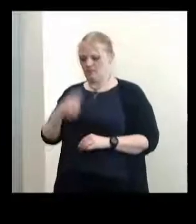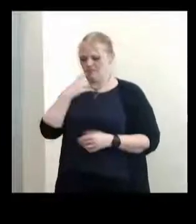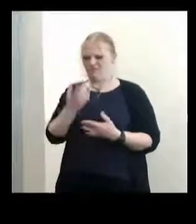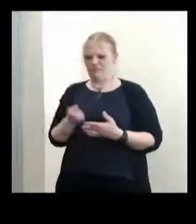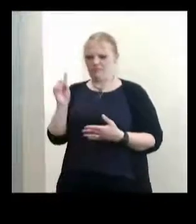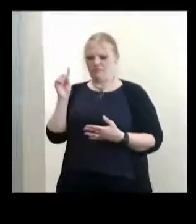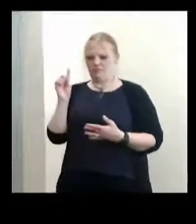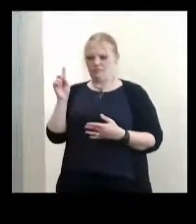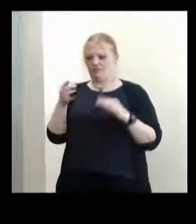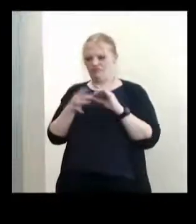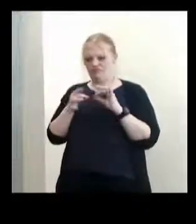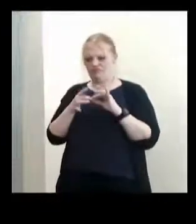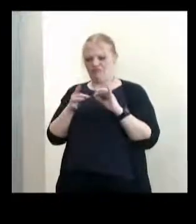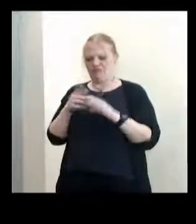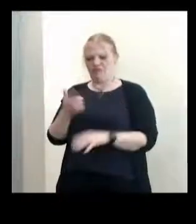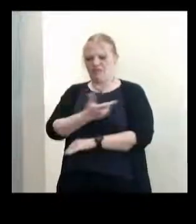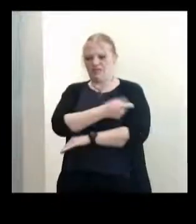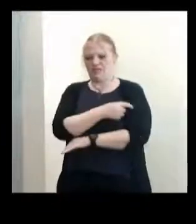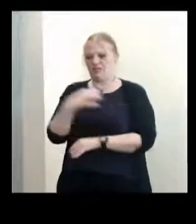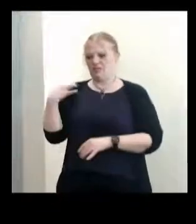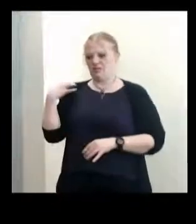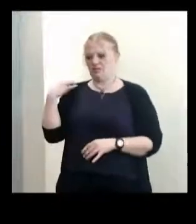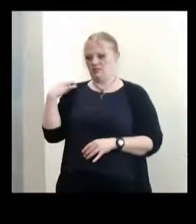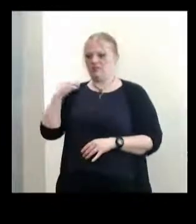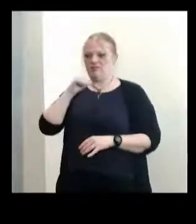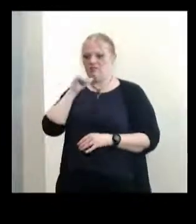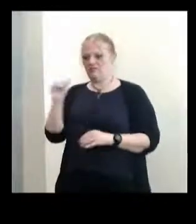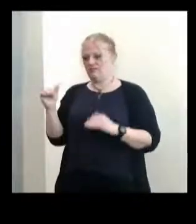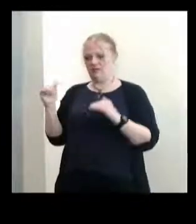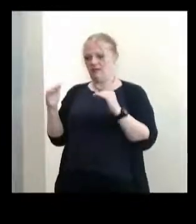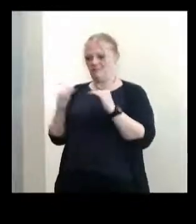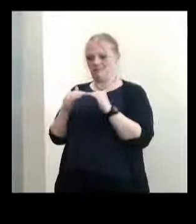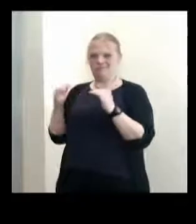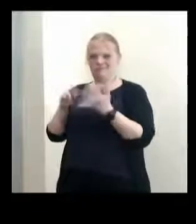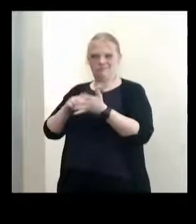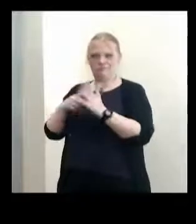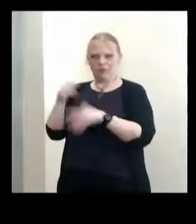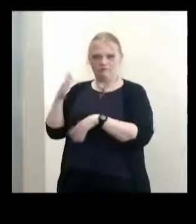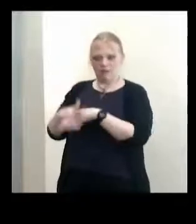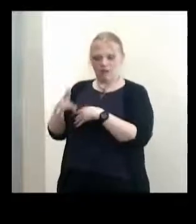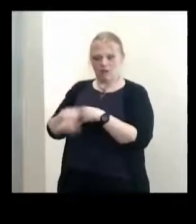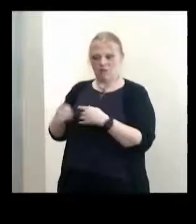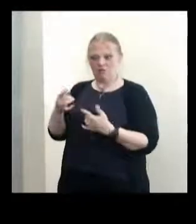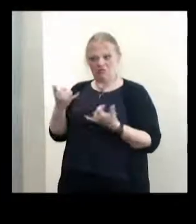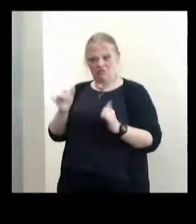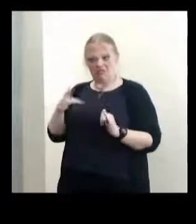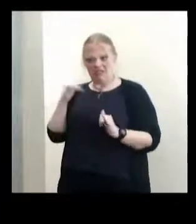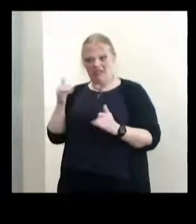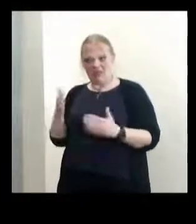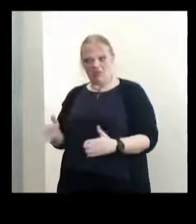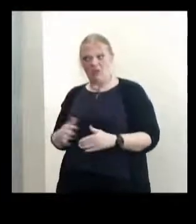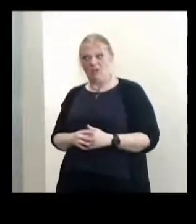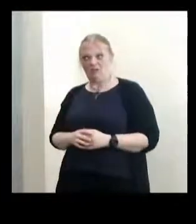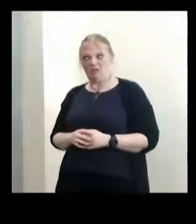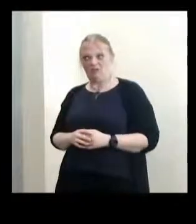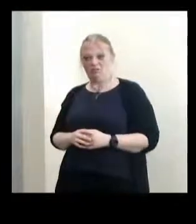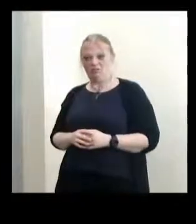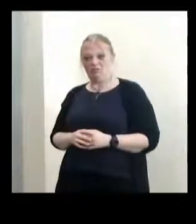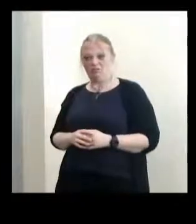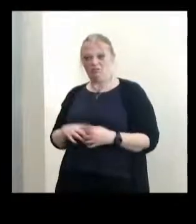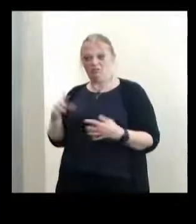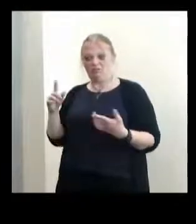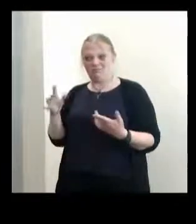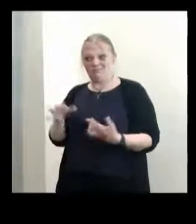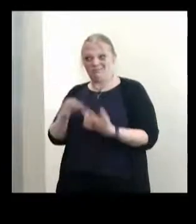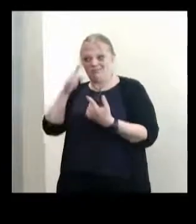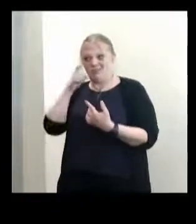that vaccine eligibility does not equal availability, but I'm wondering if you still feel that way, especially given the fact that it sounds like you